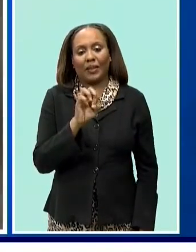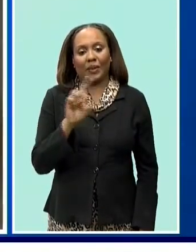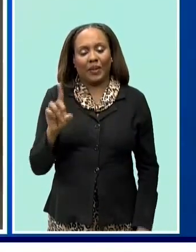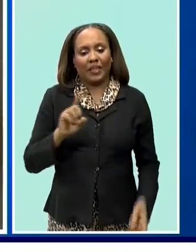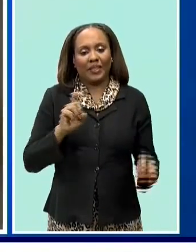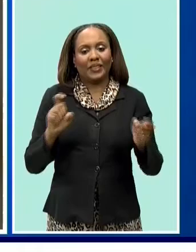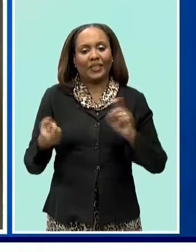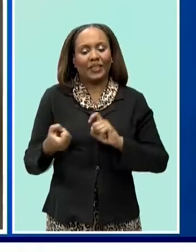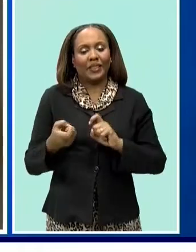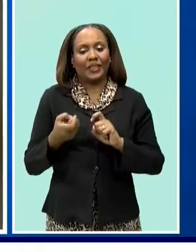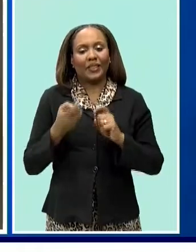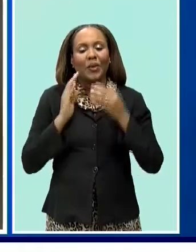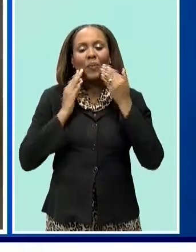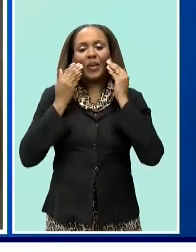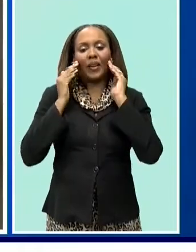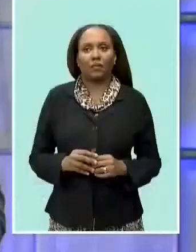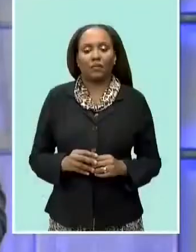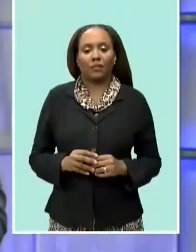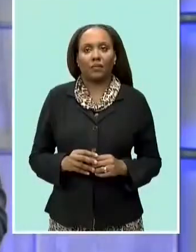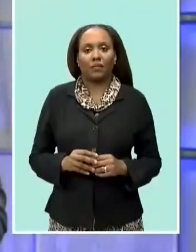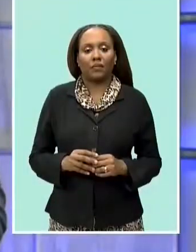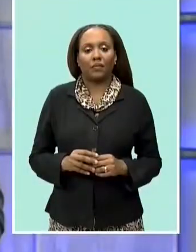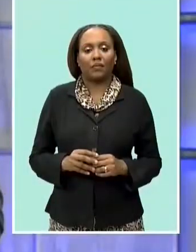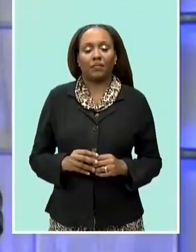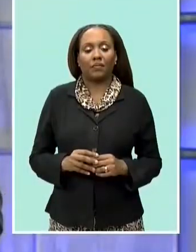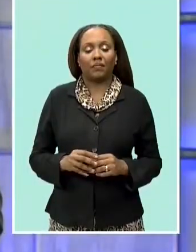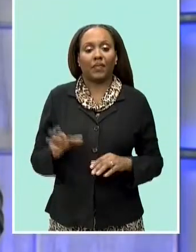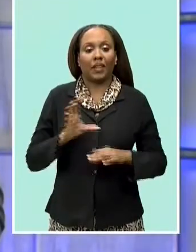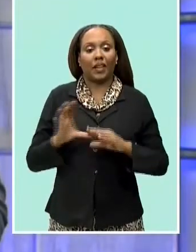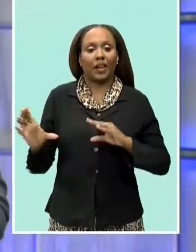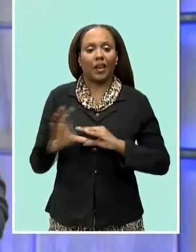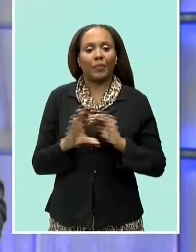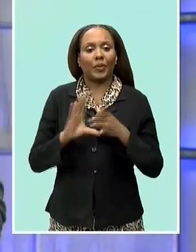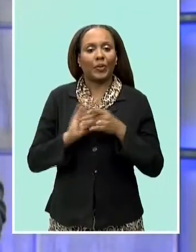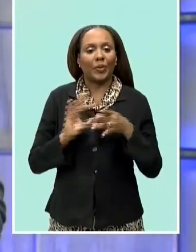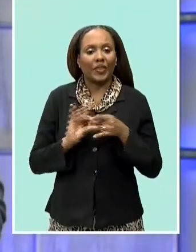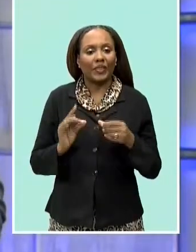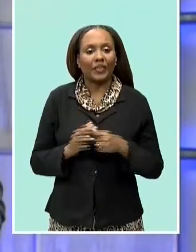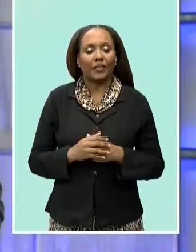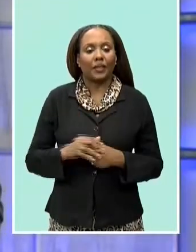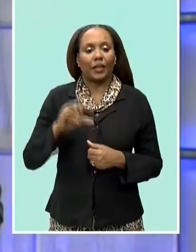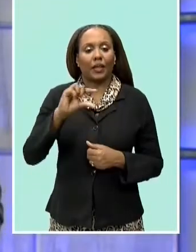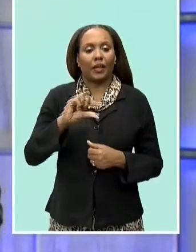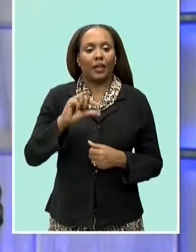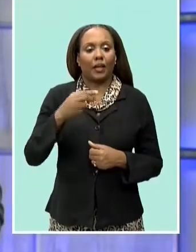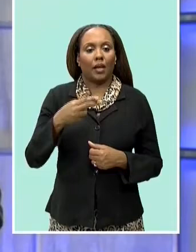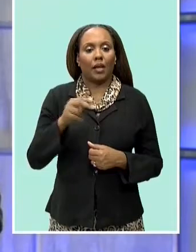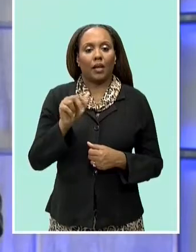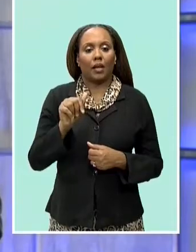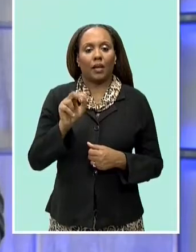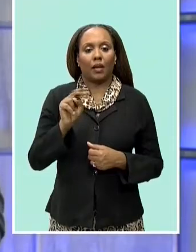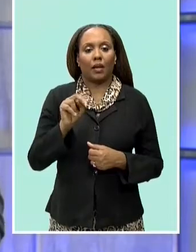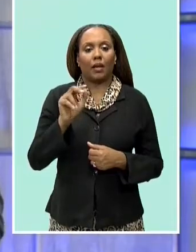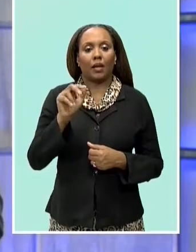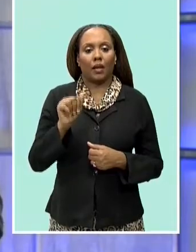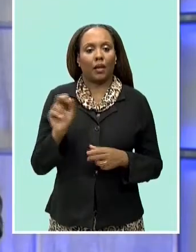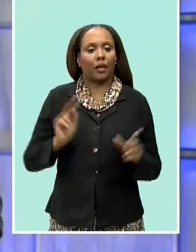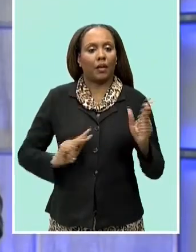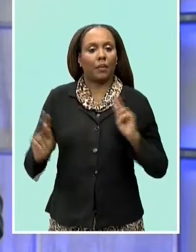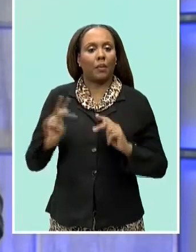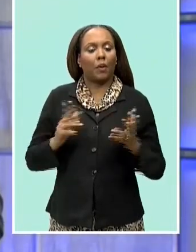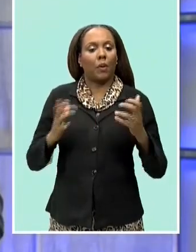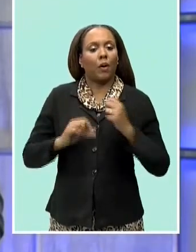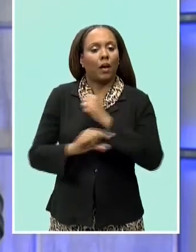cosmetics. Sharika Griffith, CBC News. Checking in with our regional neighbors now, Ghanaian officials are urging Guyana to pursue